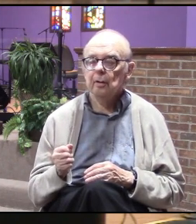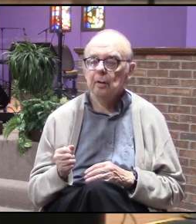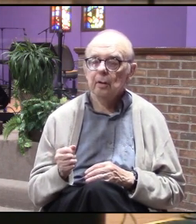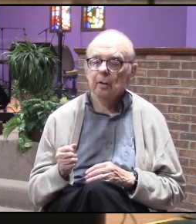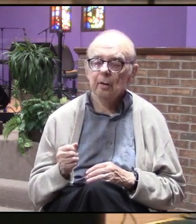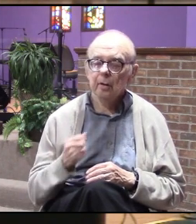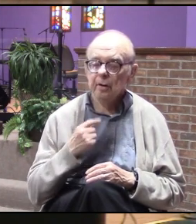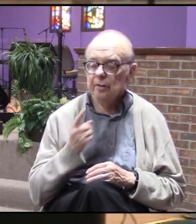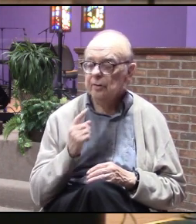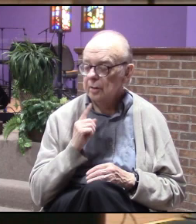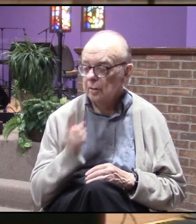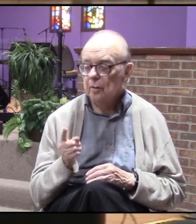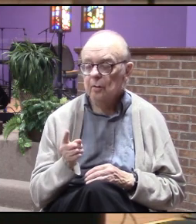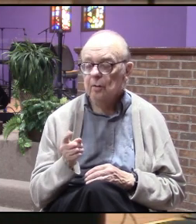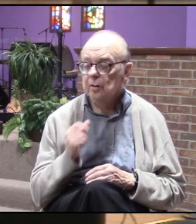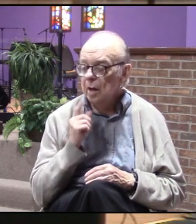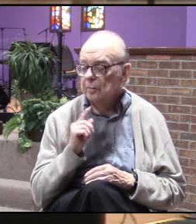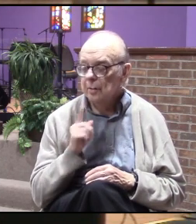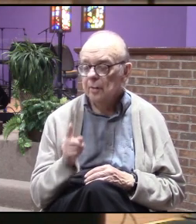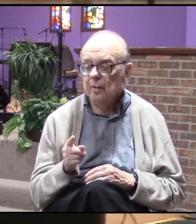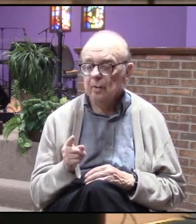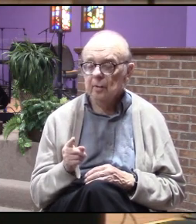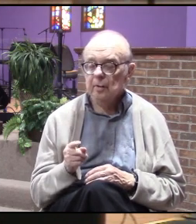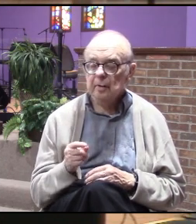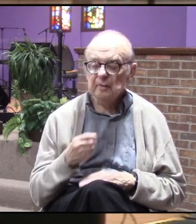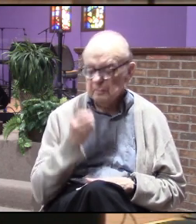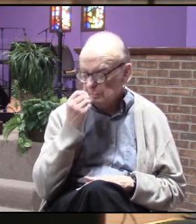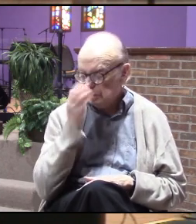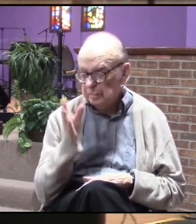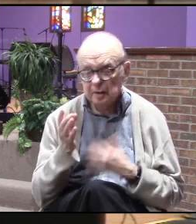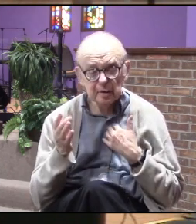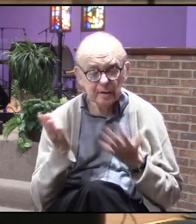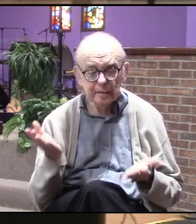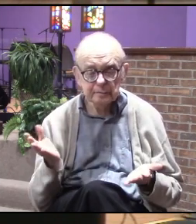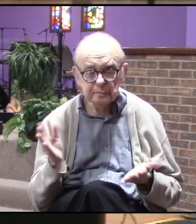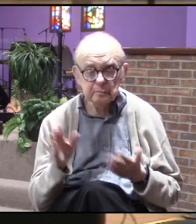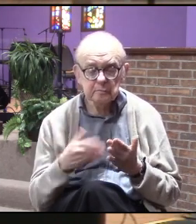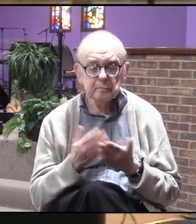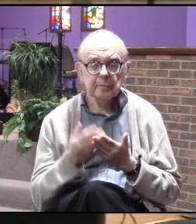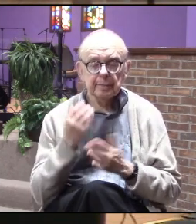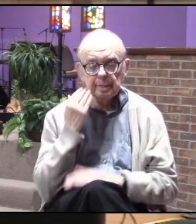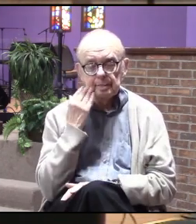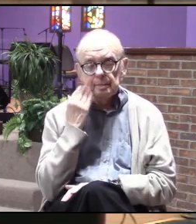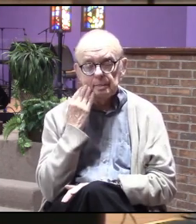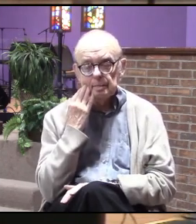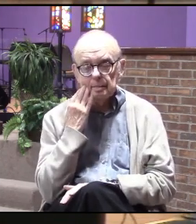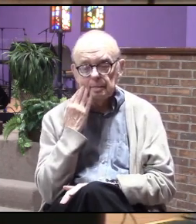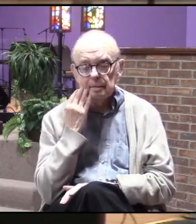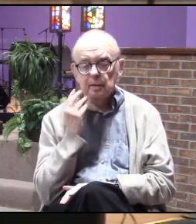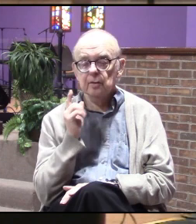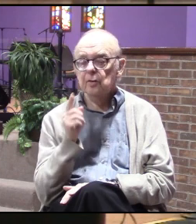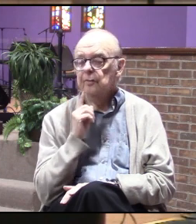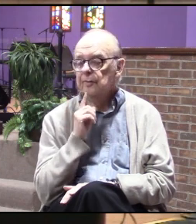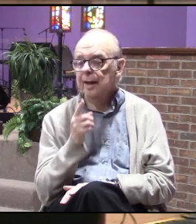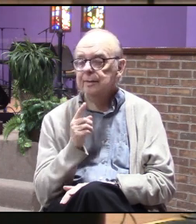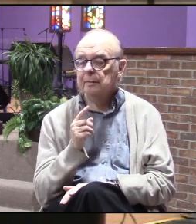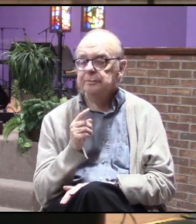You can say it's real or not real. I don't care. All I know is for a